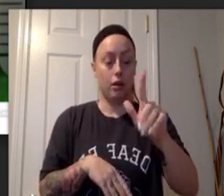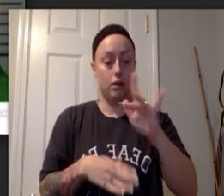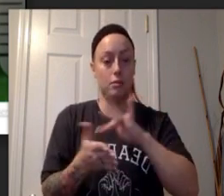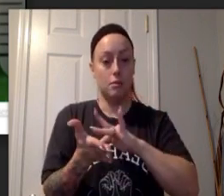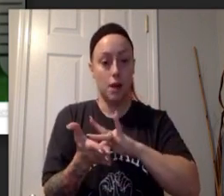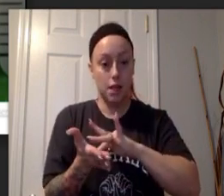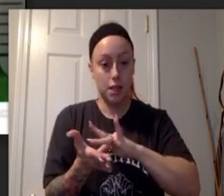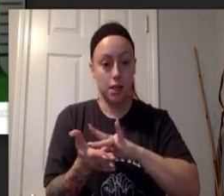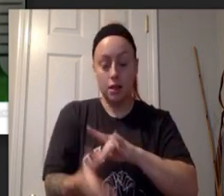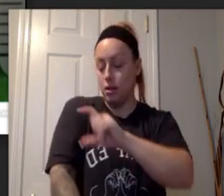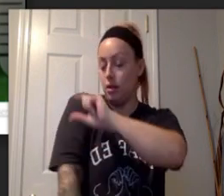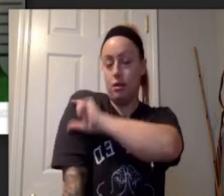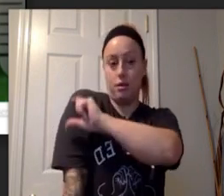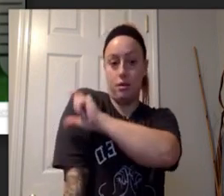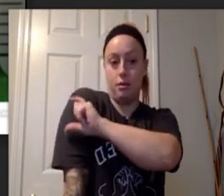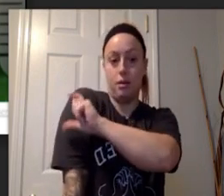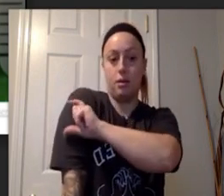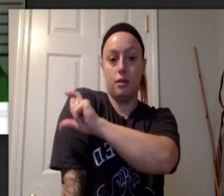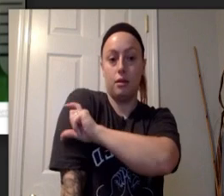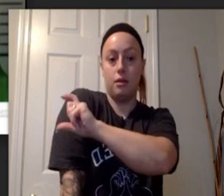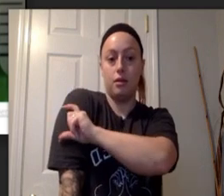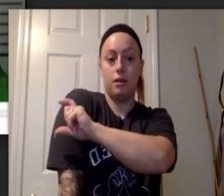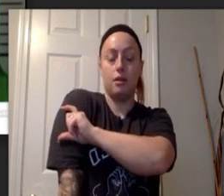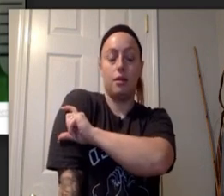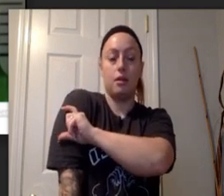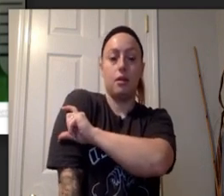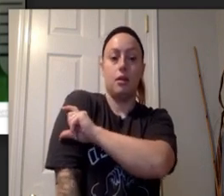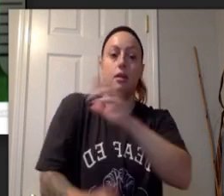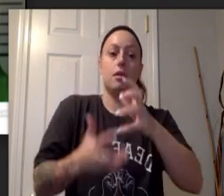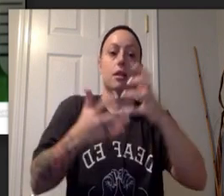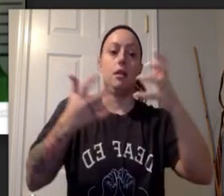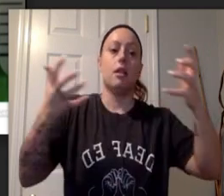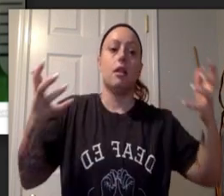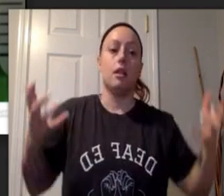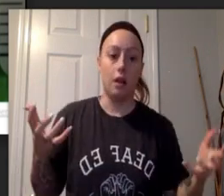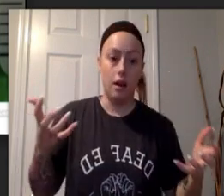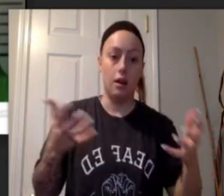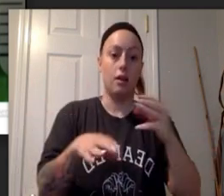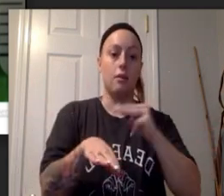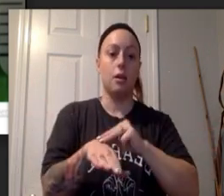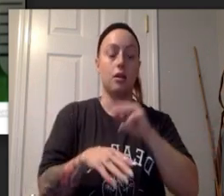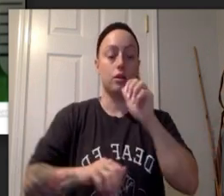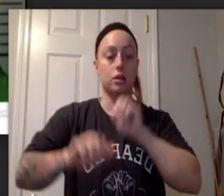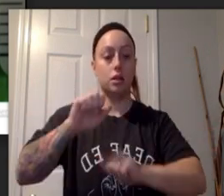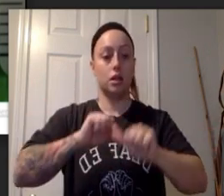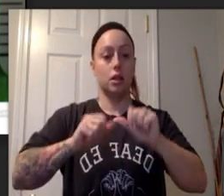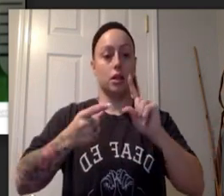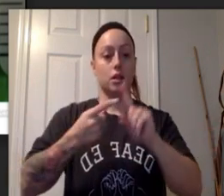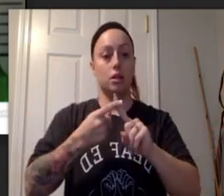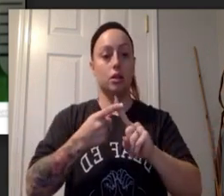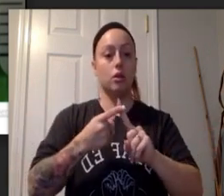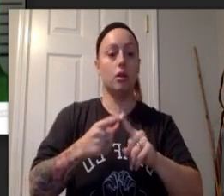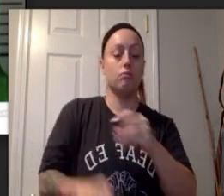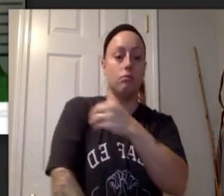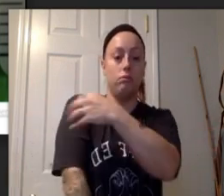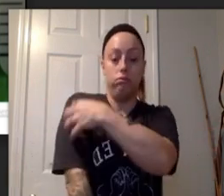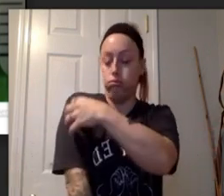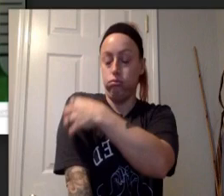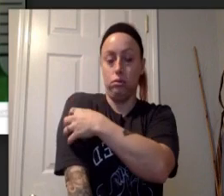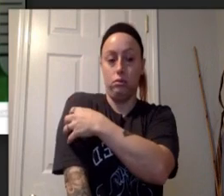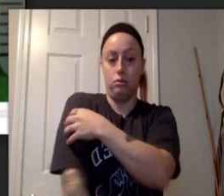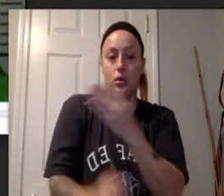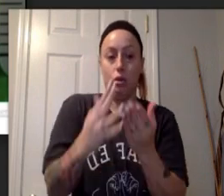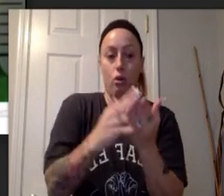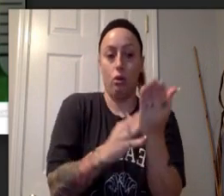patches, transdermal patches. So that means that it takes a lot of medical science to push that drug through your